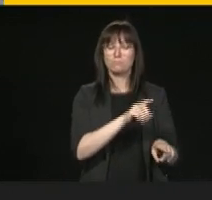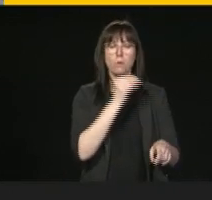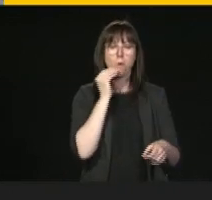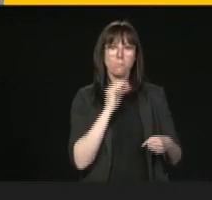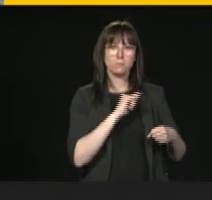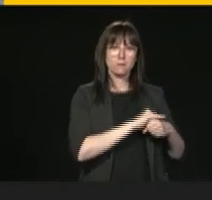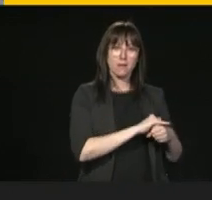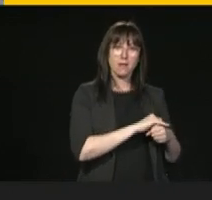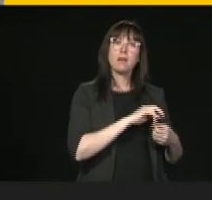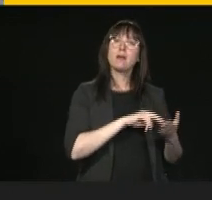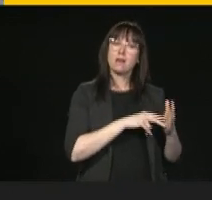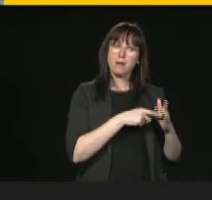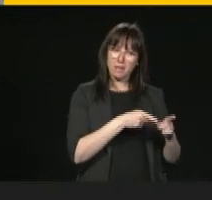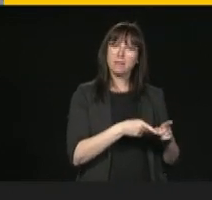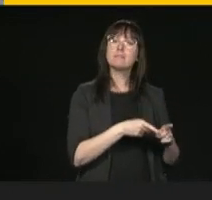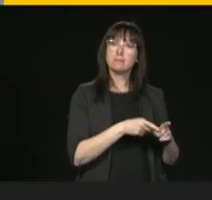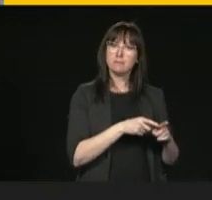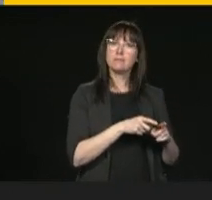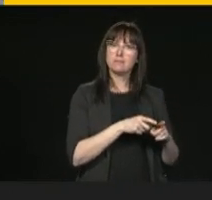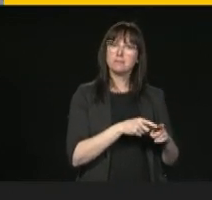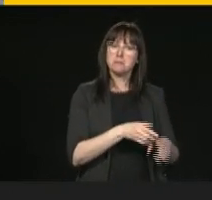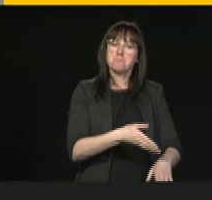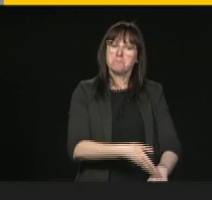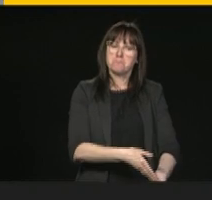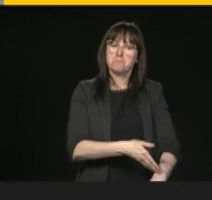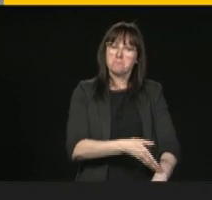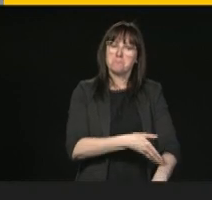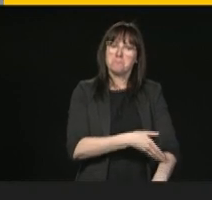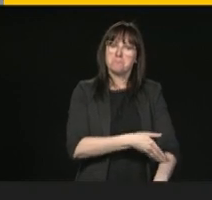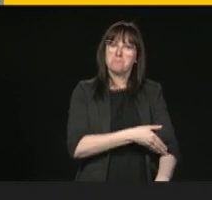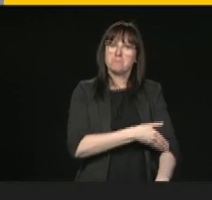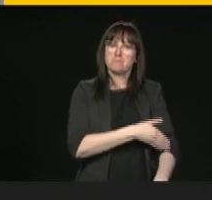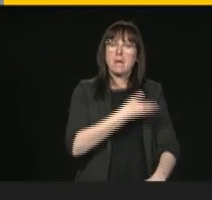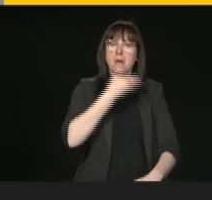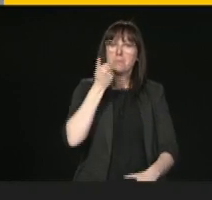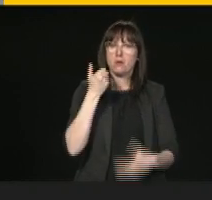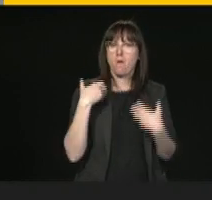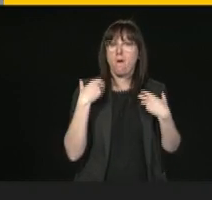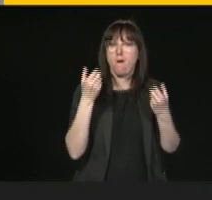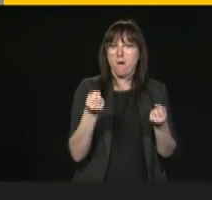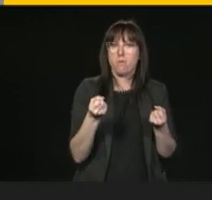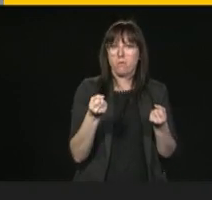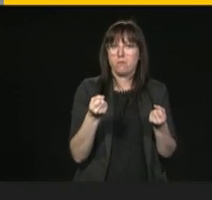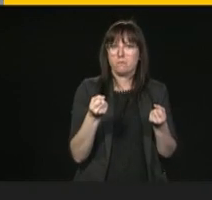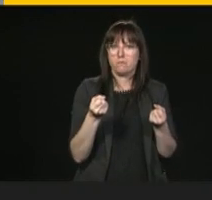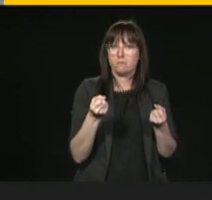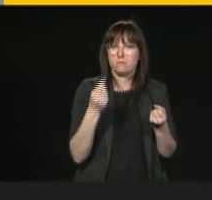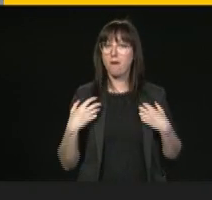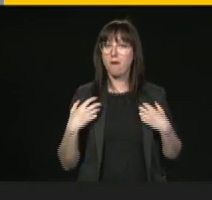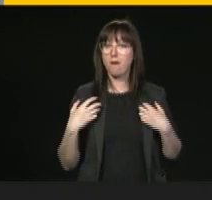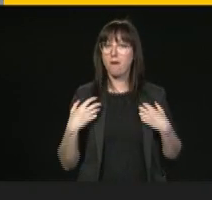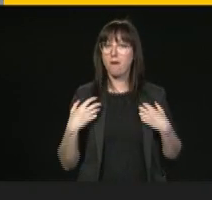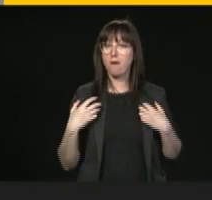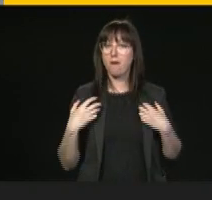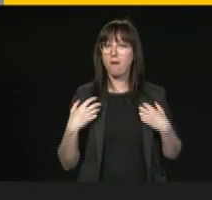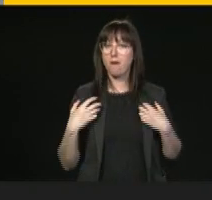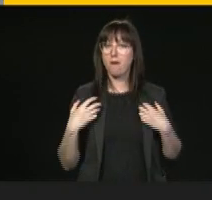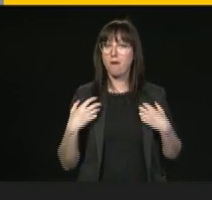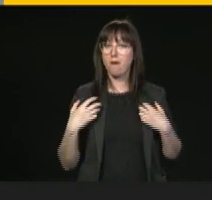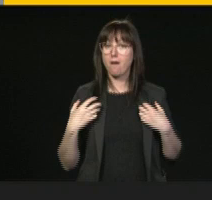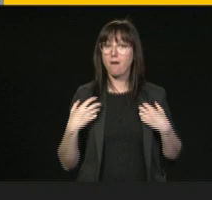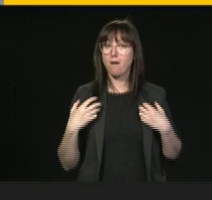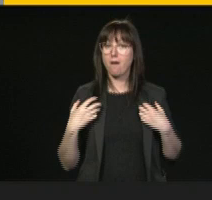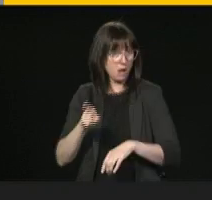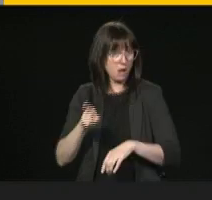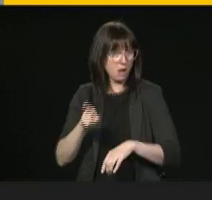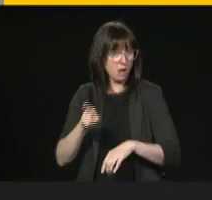health outcome for Canada, and a better health outcome will mean a better economic outcome. This will